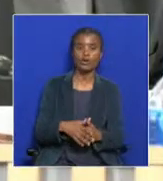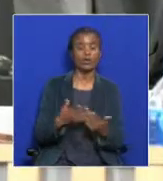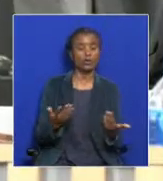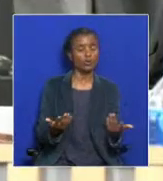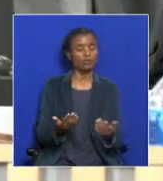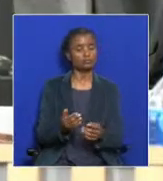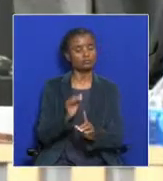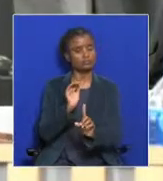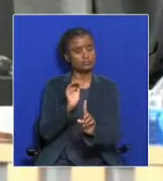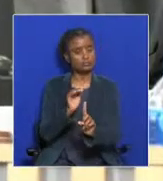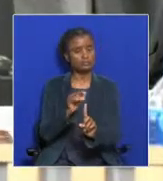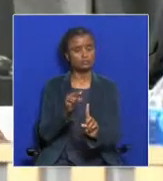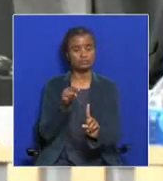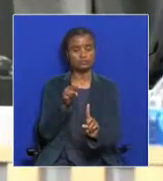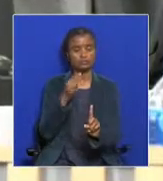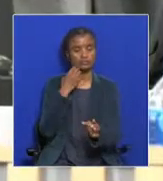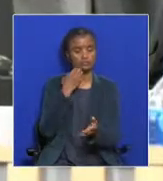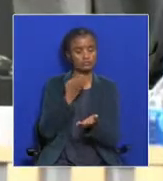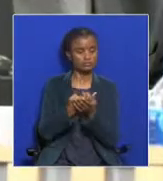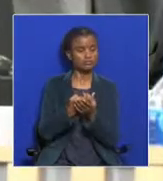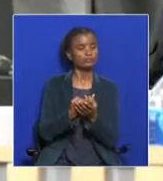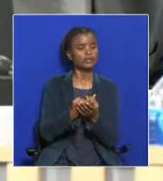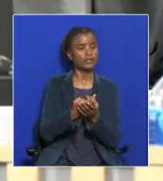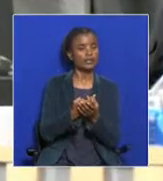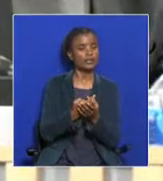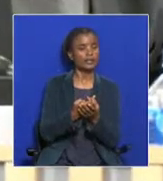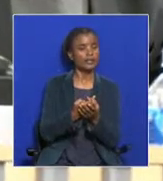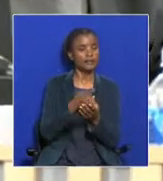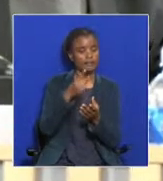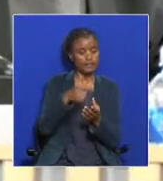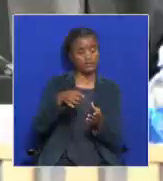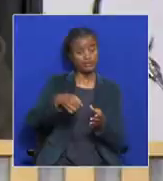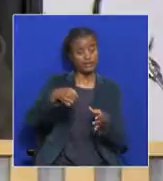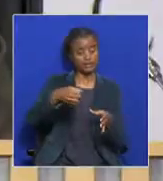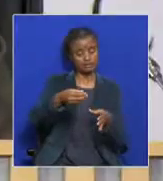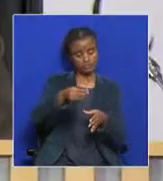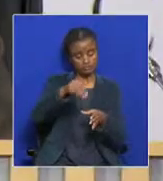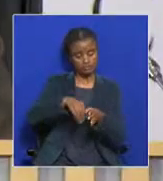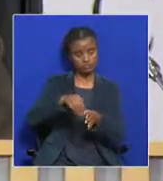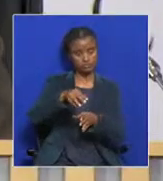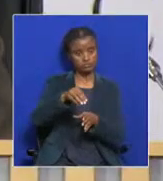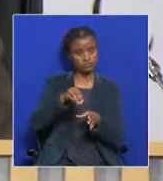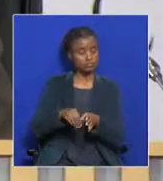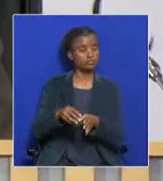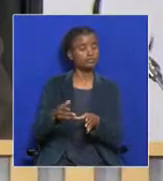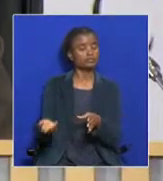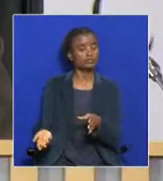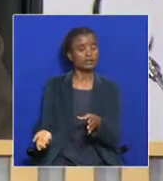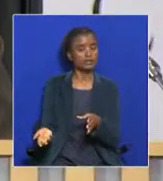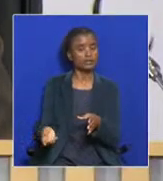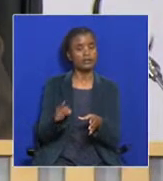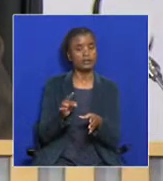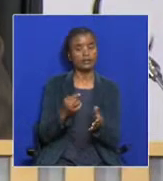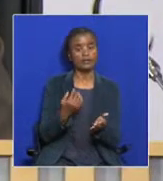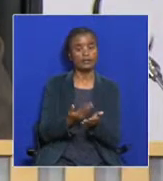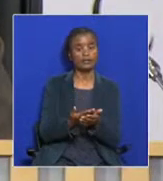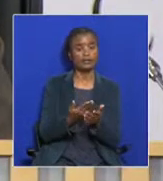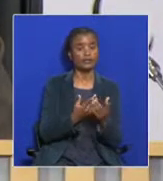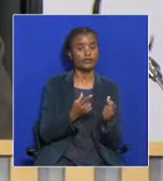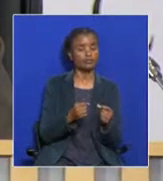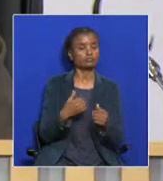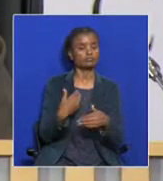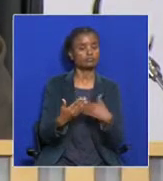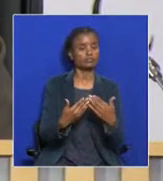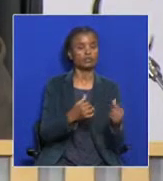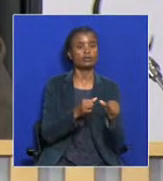bags. I'm the one who called the lab, albeit that's in dispute, and found out how to get the ball rolling. All of this that I had done